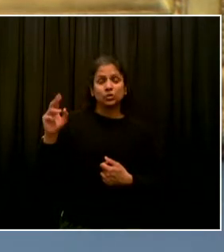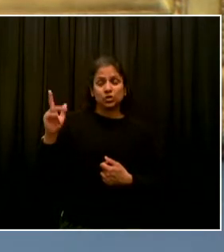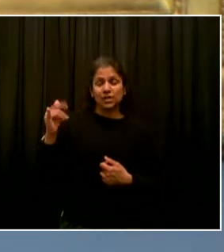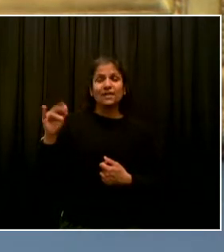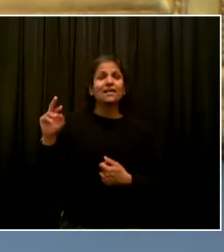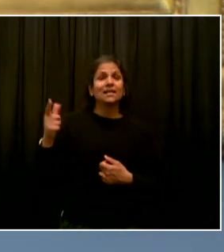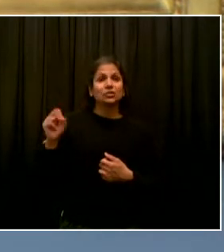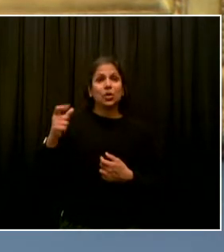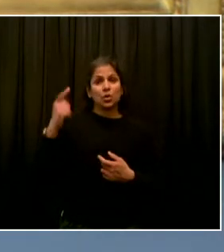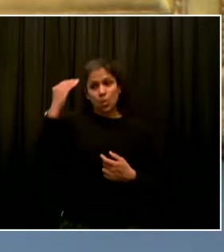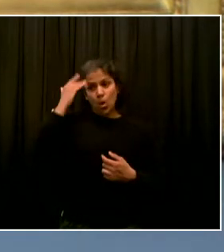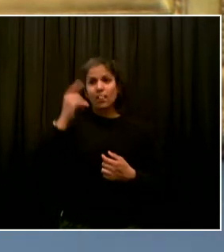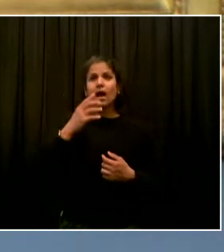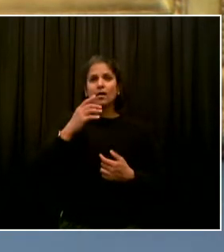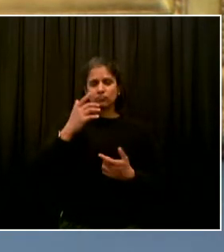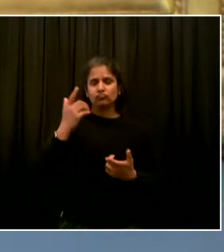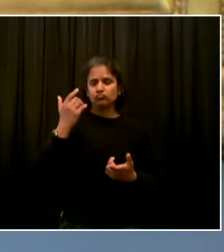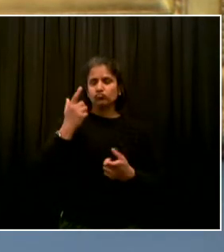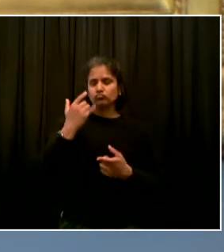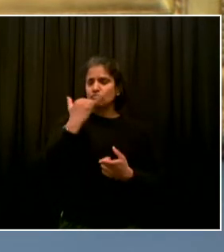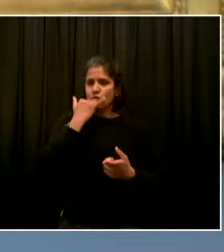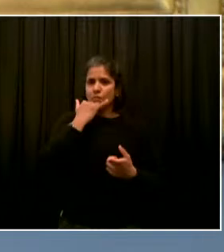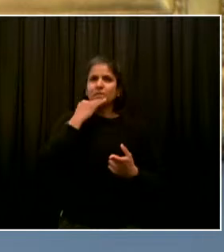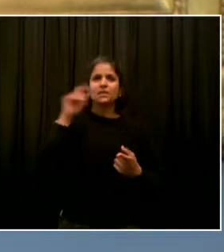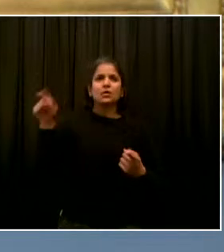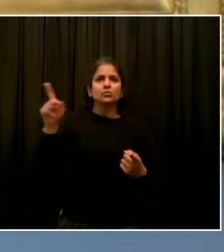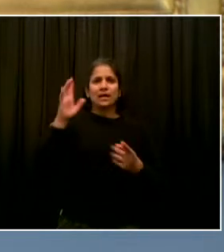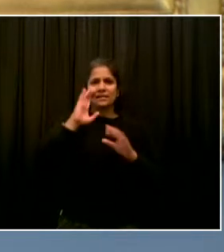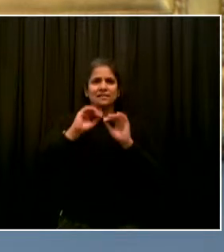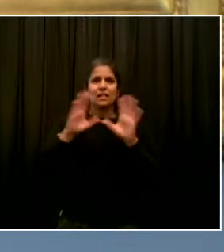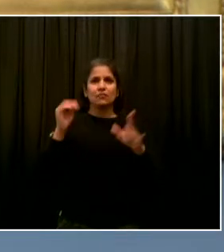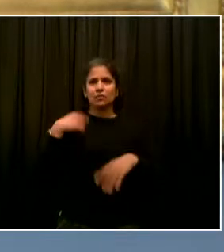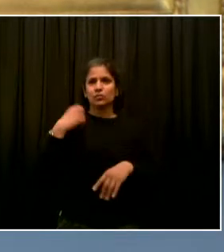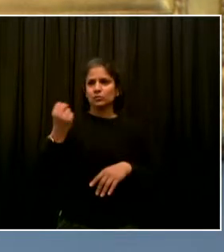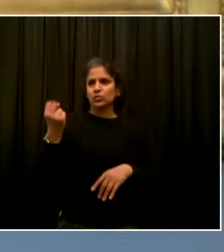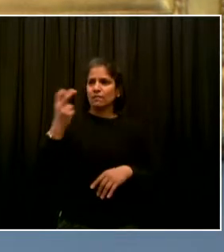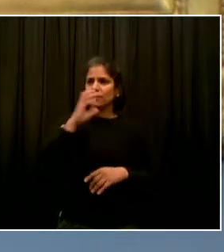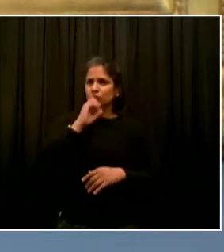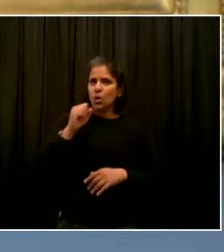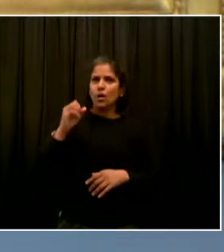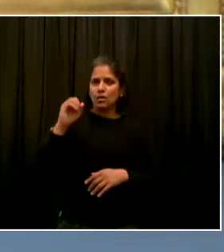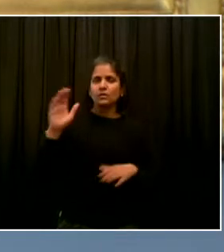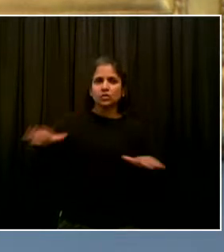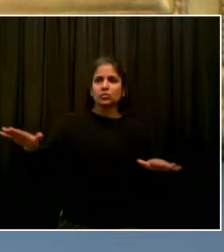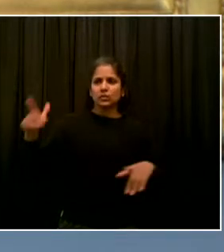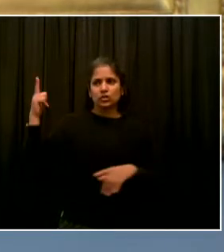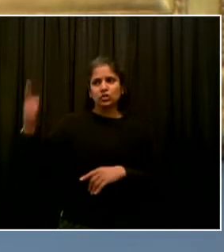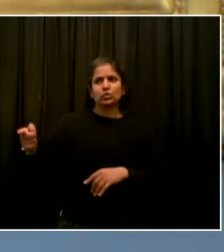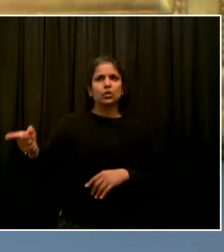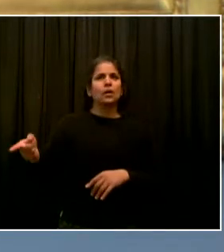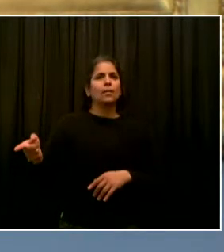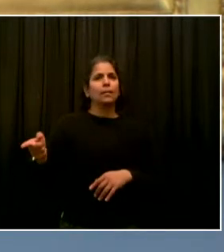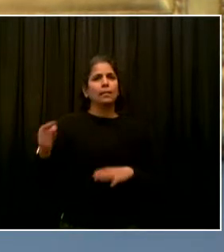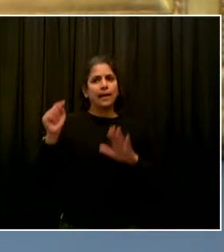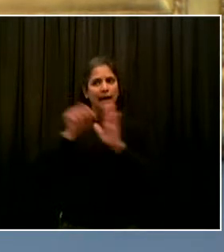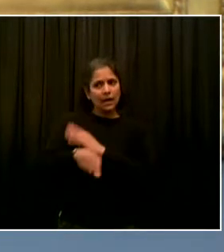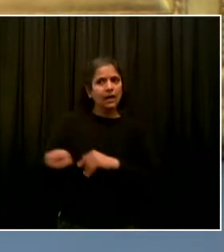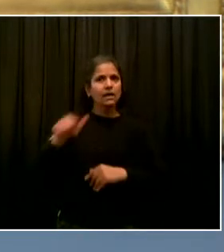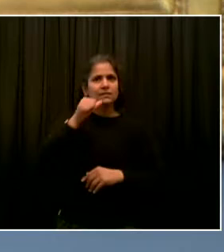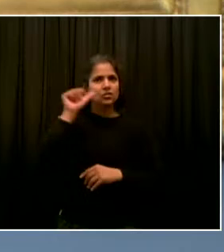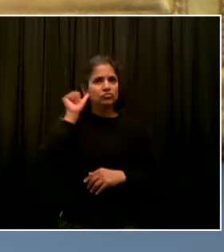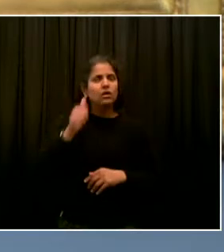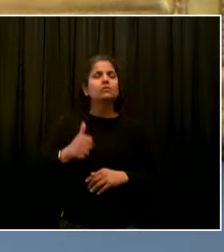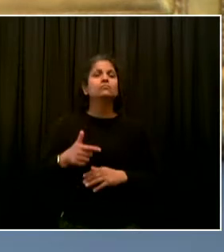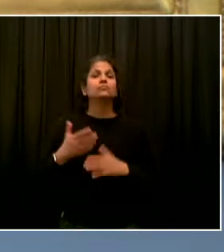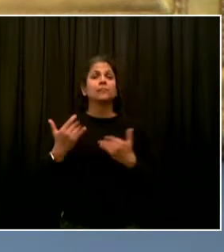is clear to us. A 12-year-old child was shot yesterday and killed. So if there are better ideas that people have